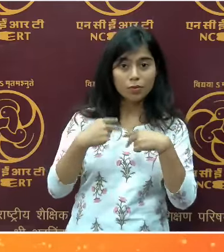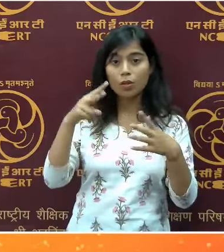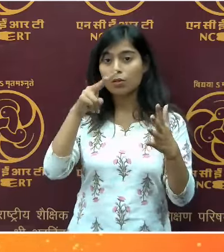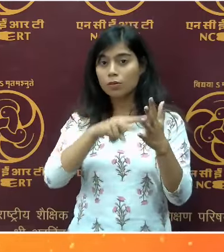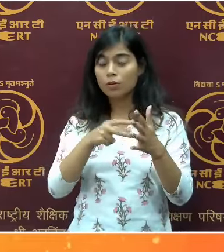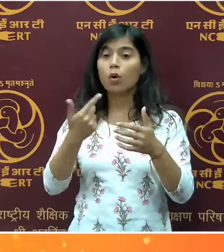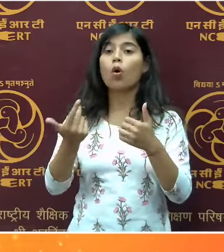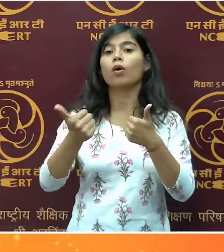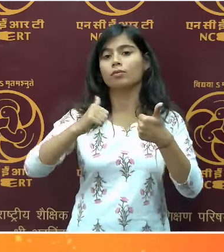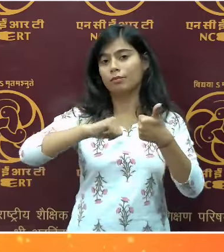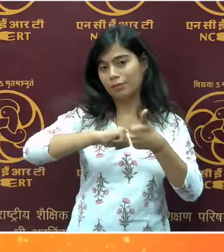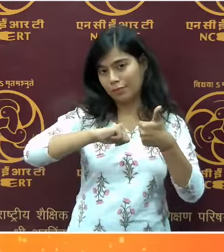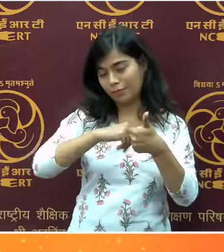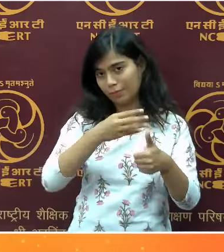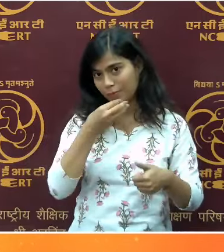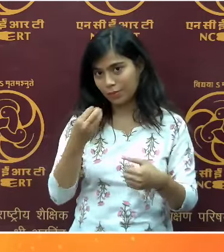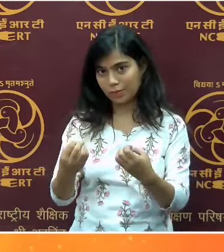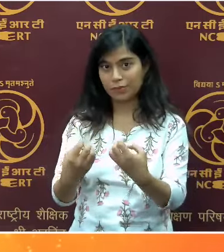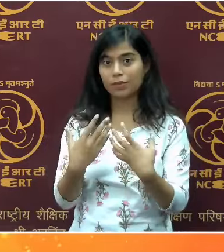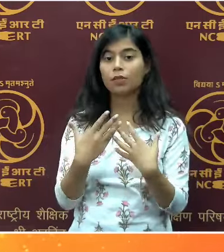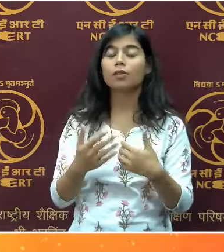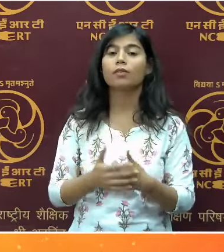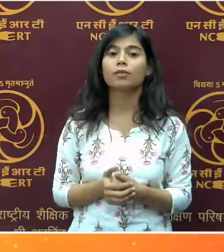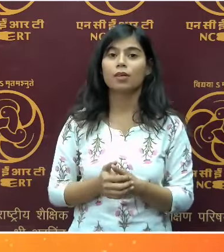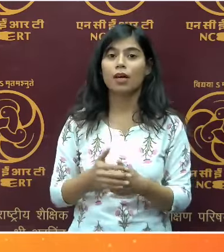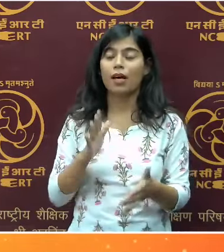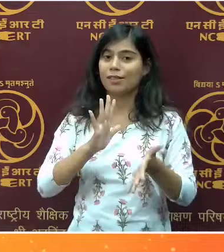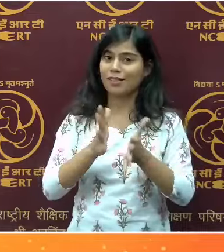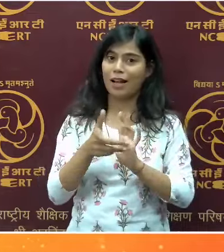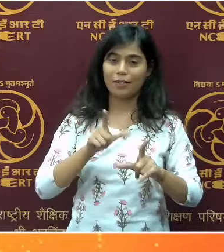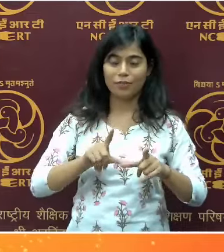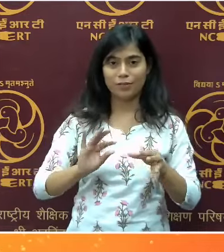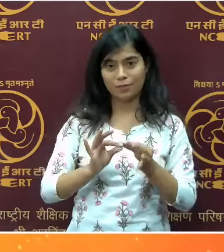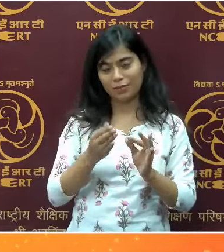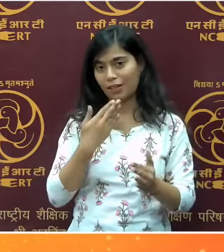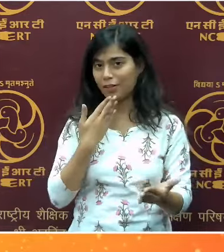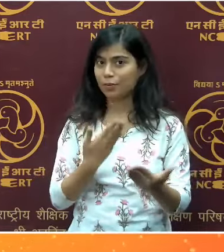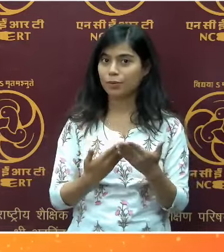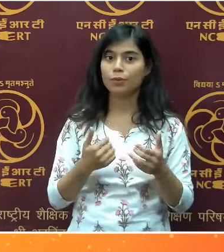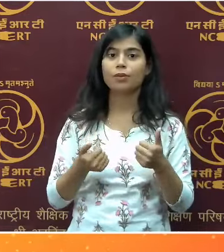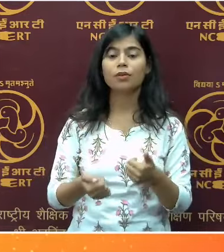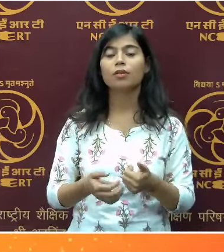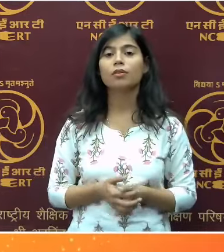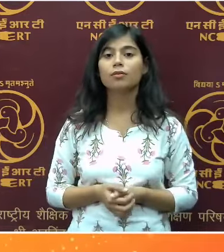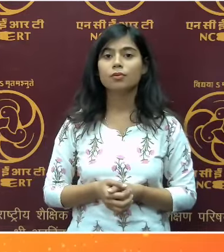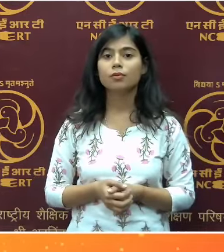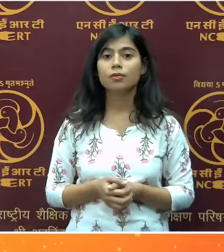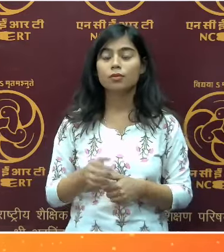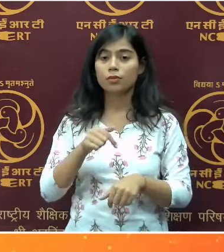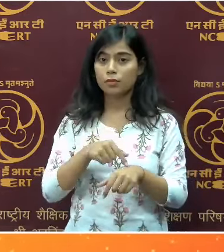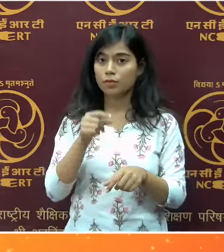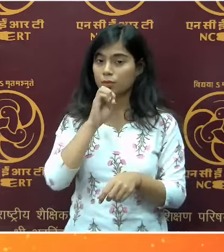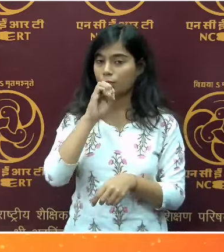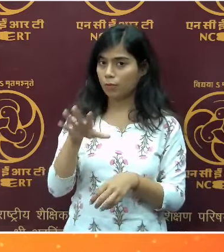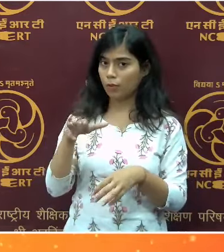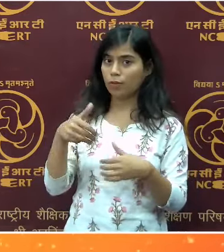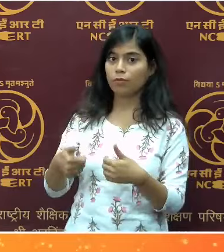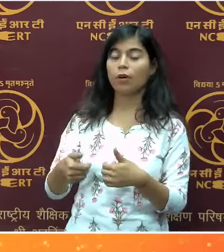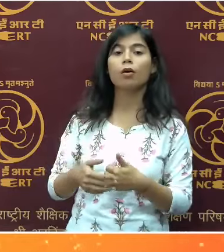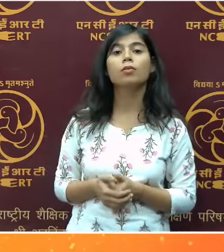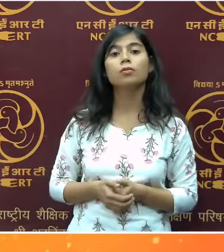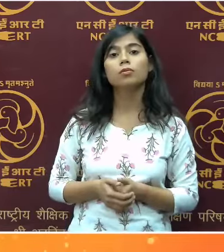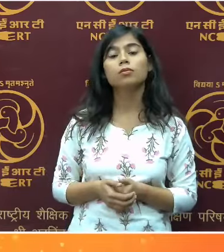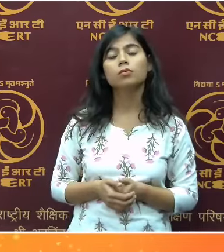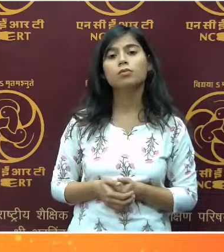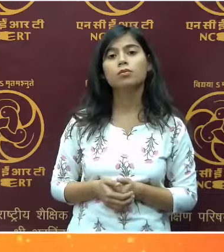your feedback. And thank you so very much, Naina. And before I wrap up this session, let me share a very important piece of information with you all.